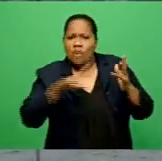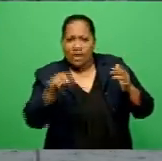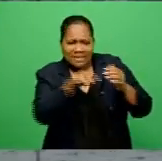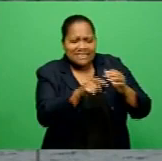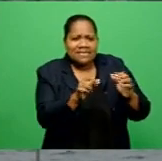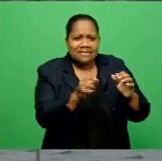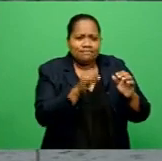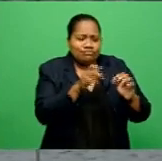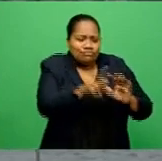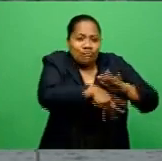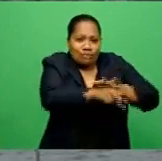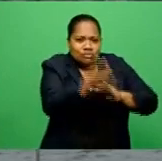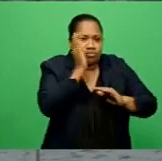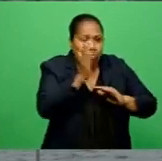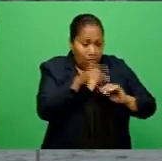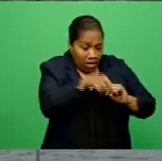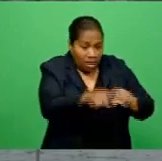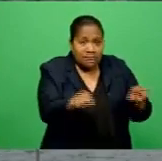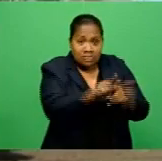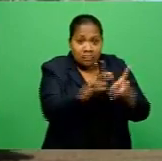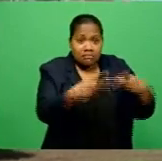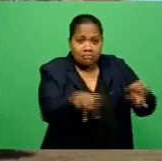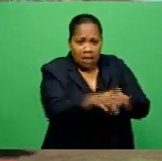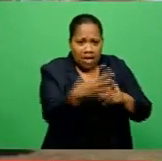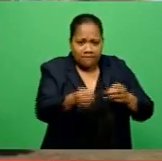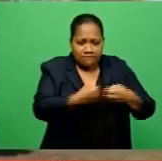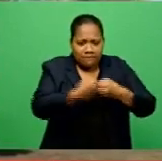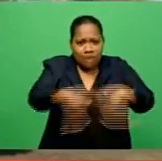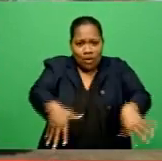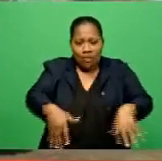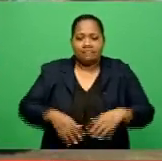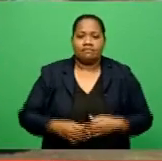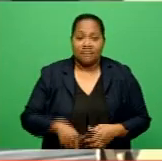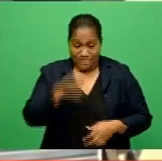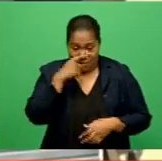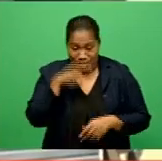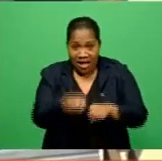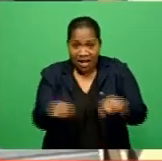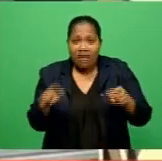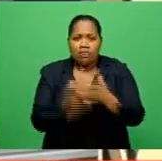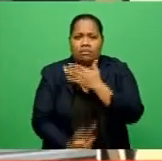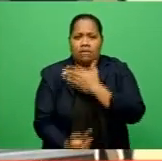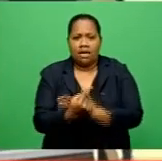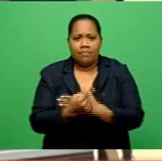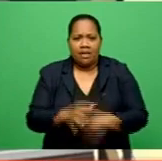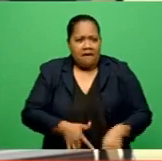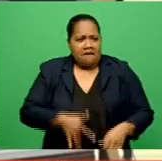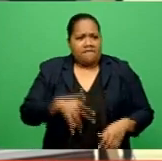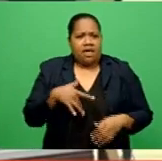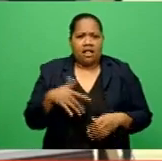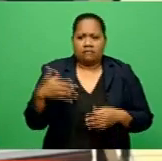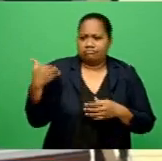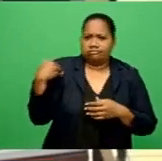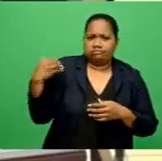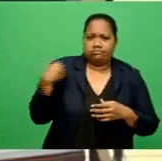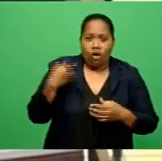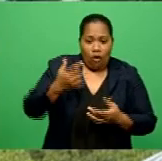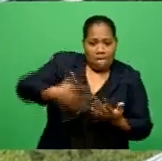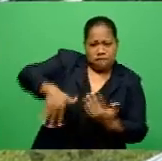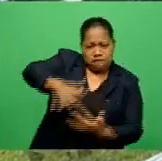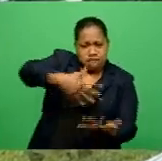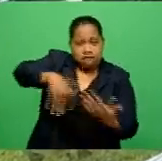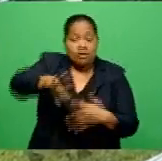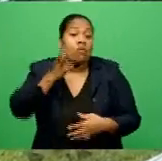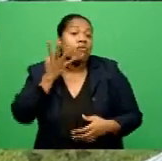damage. Venina Rakautonga reports. The residents here started feeling the impact of the cyclone from 5 p.m. We